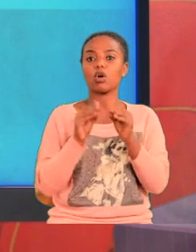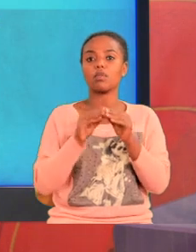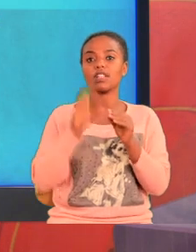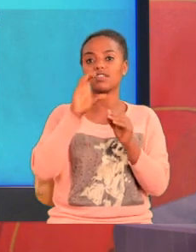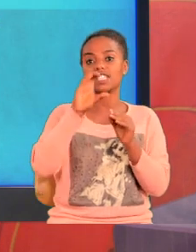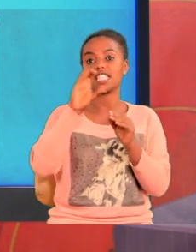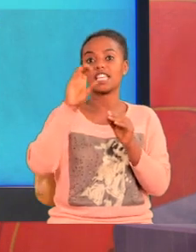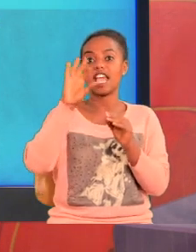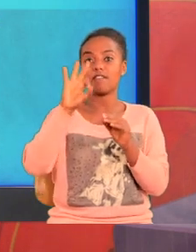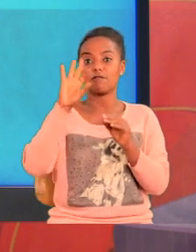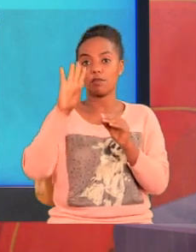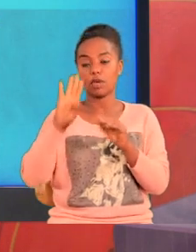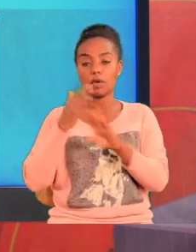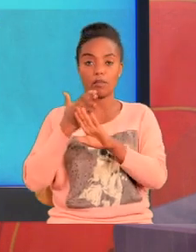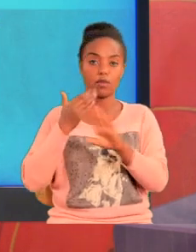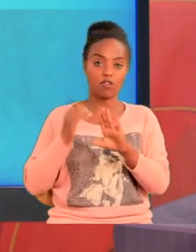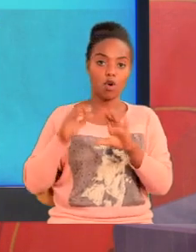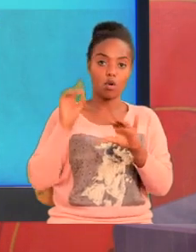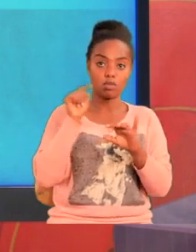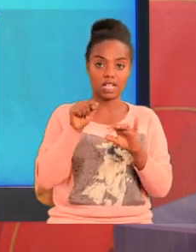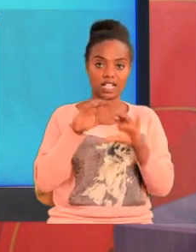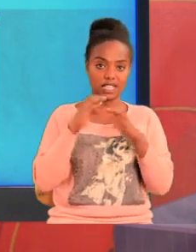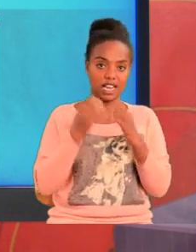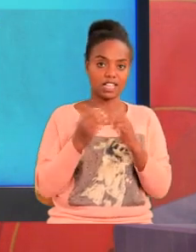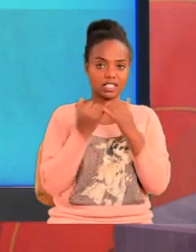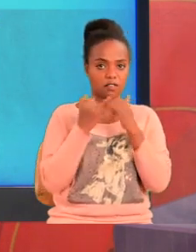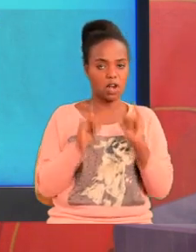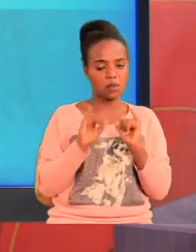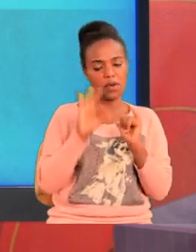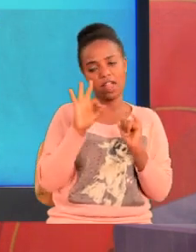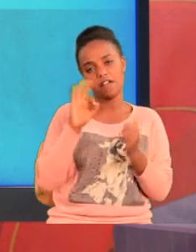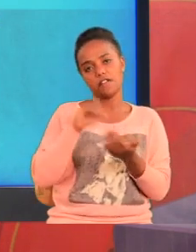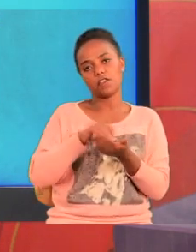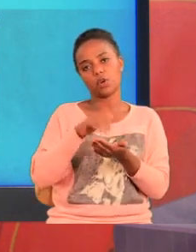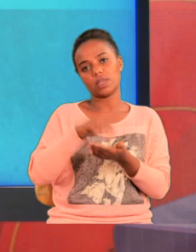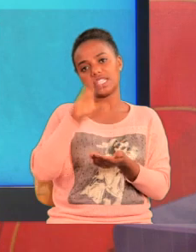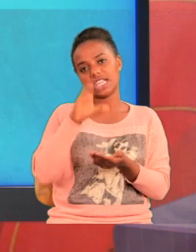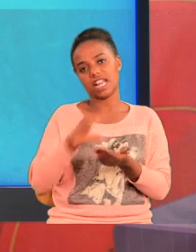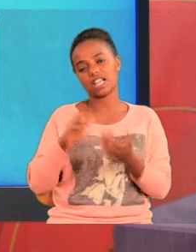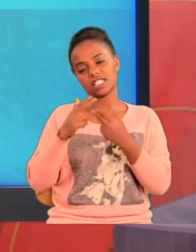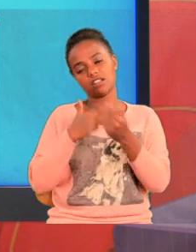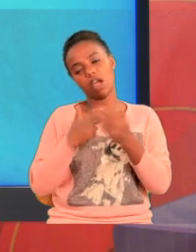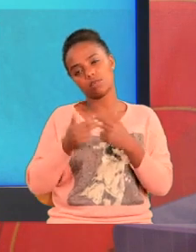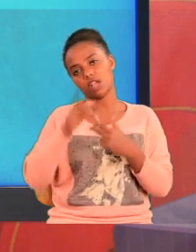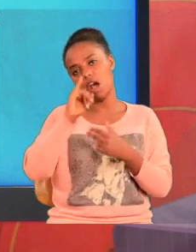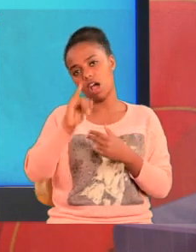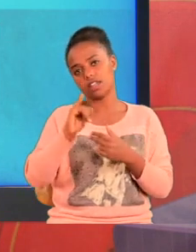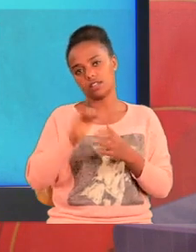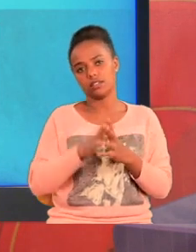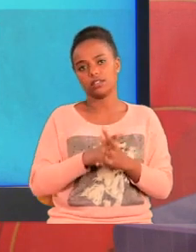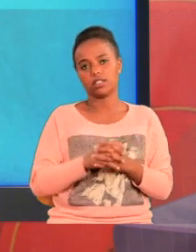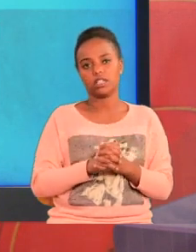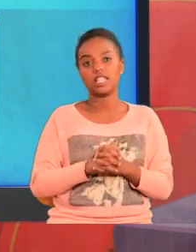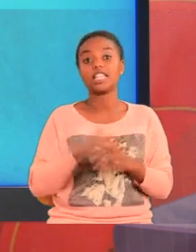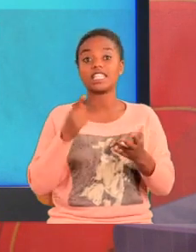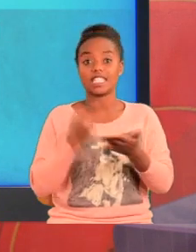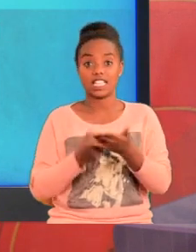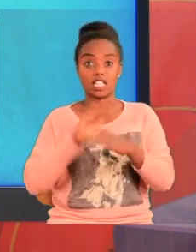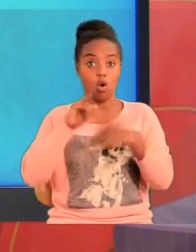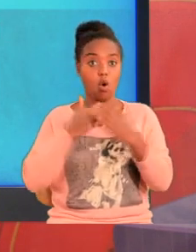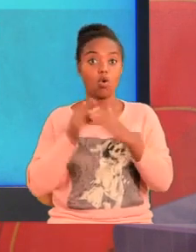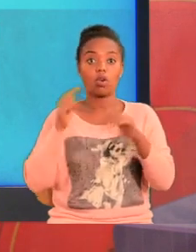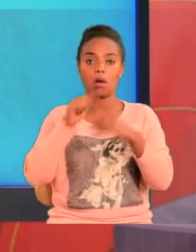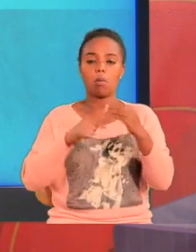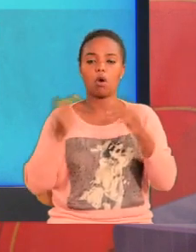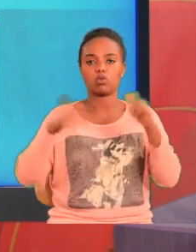frequency before the median class divided by the frequency of the class times class size. So this is it. This is all